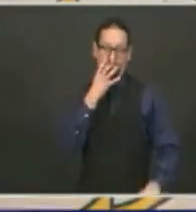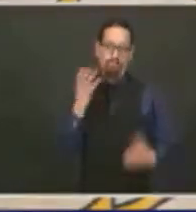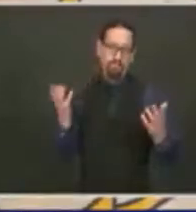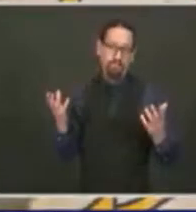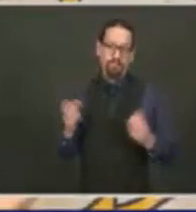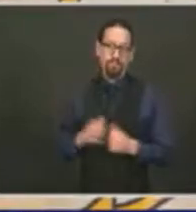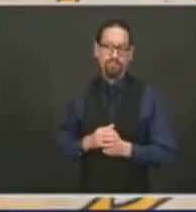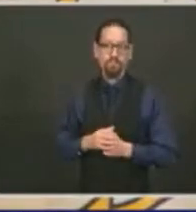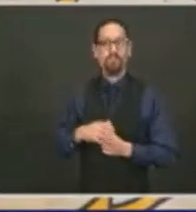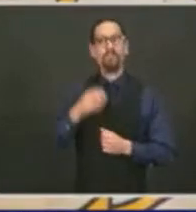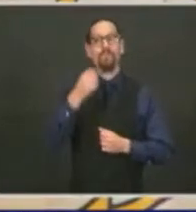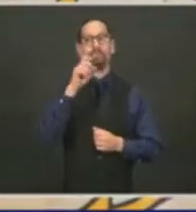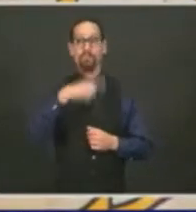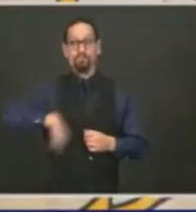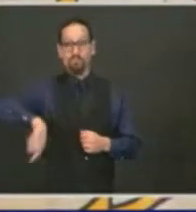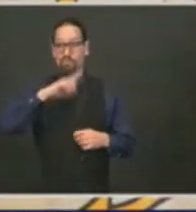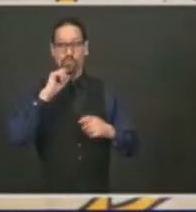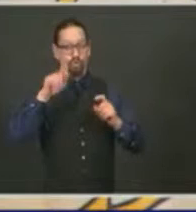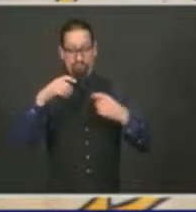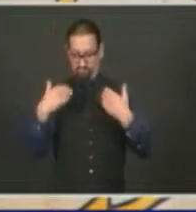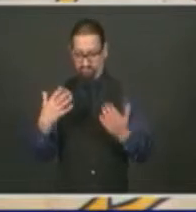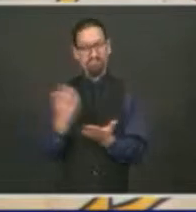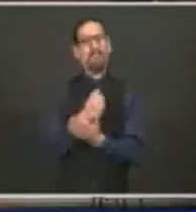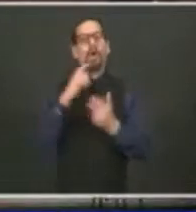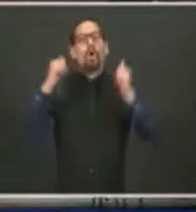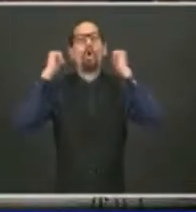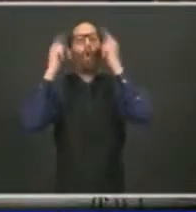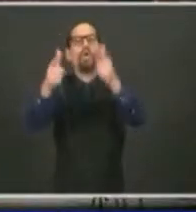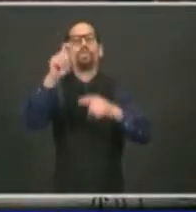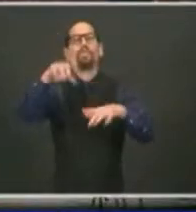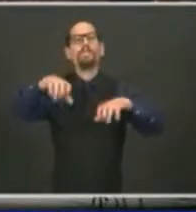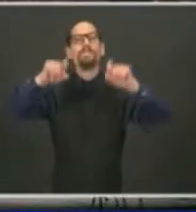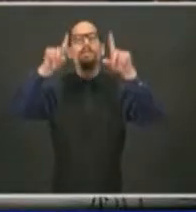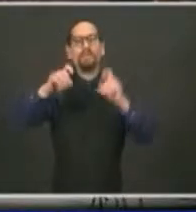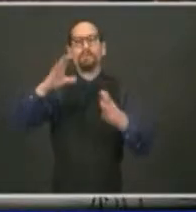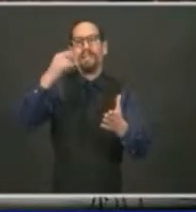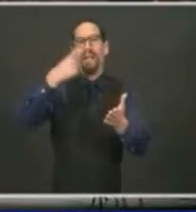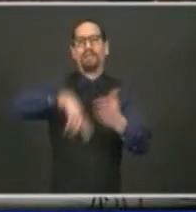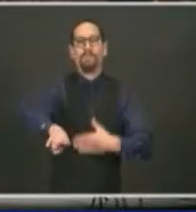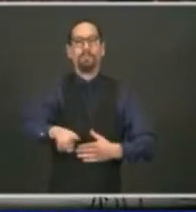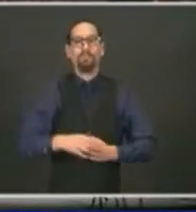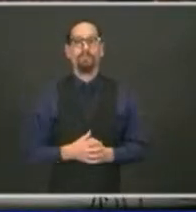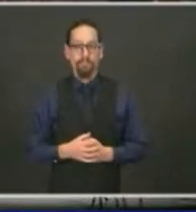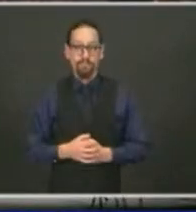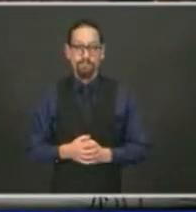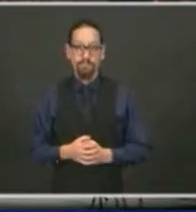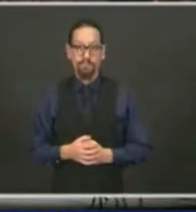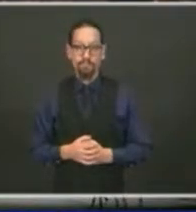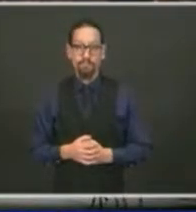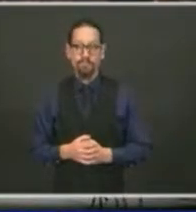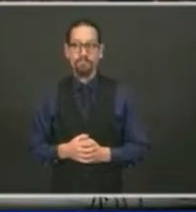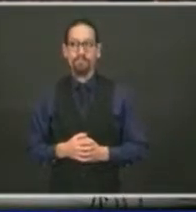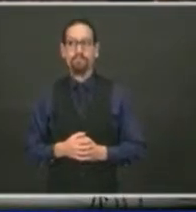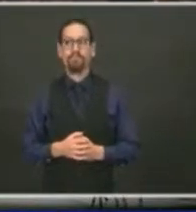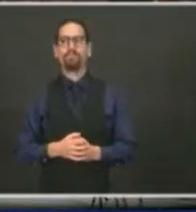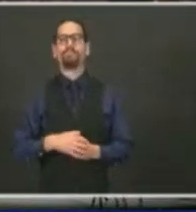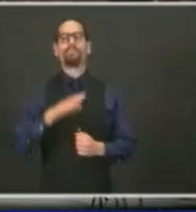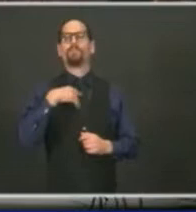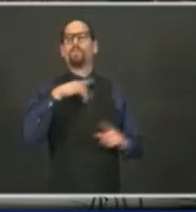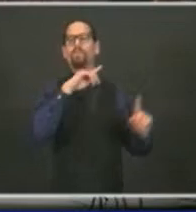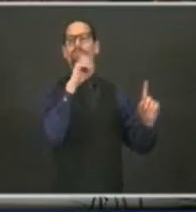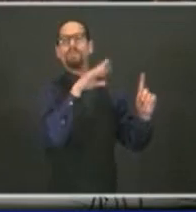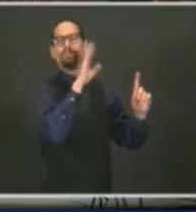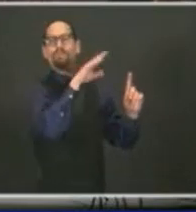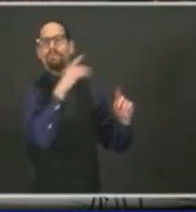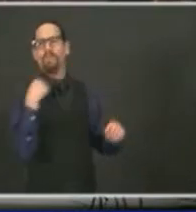week and the week after. I've actually heard from some restaurant owners that are concerned about the end of the pause because right now they